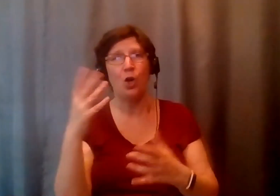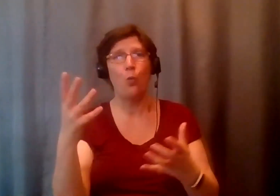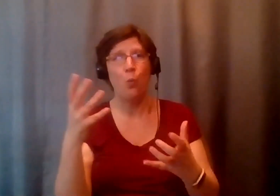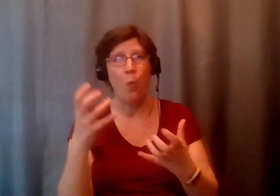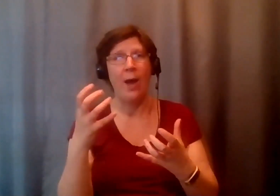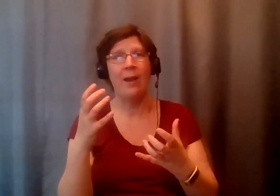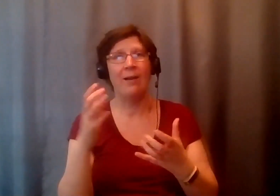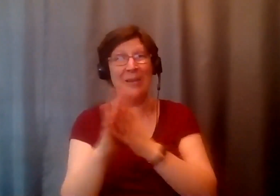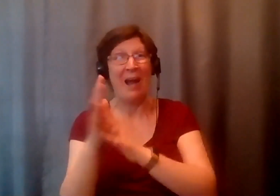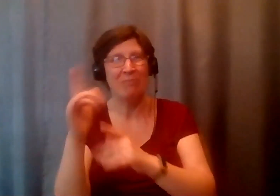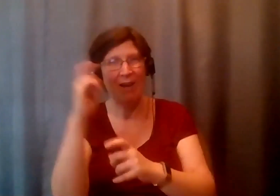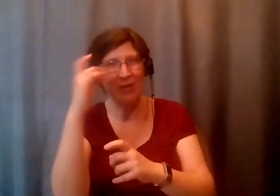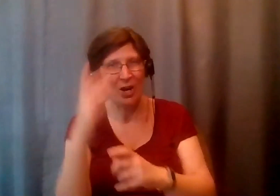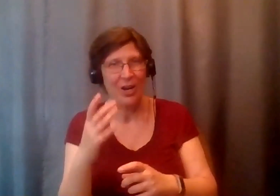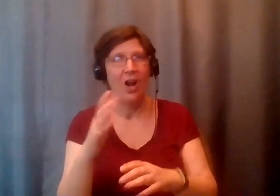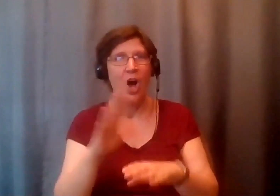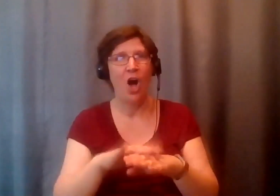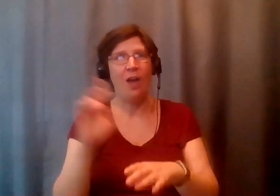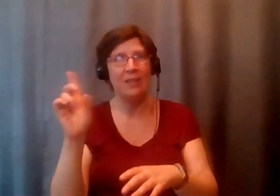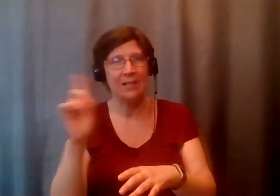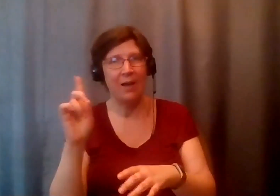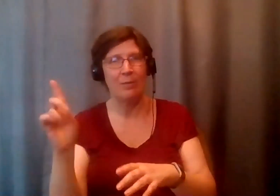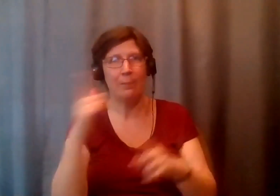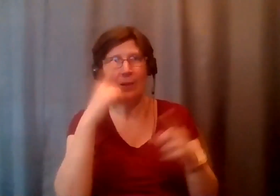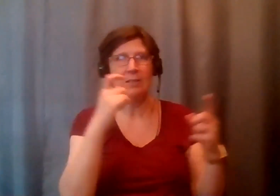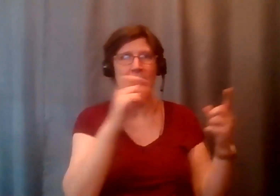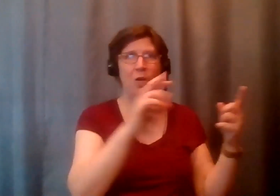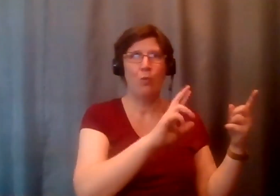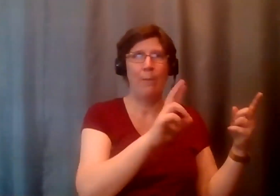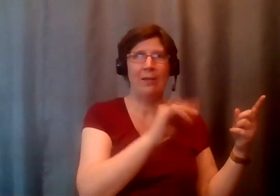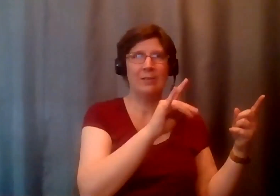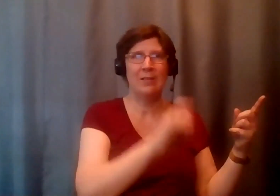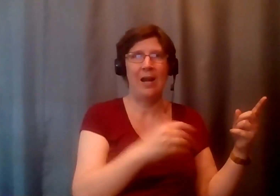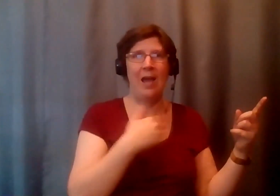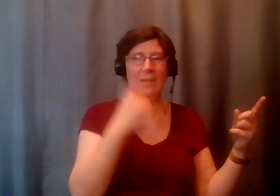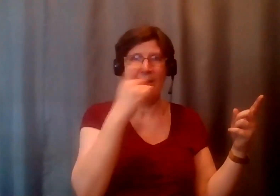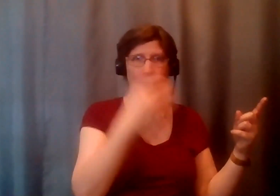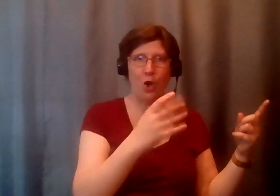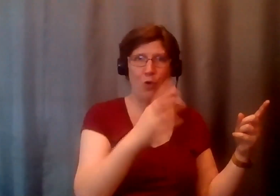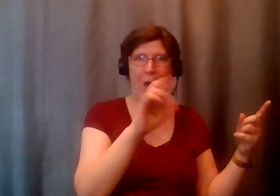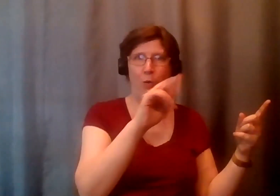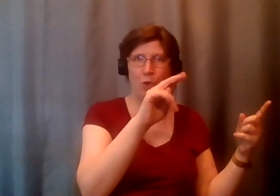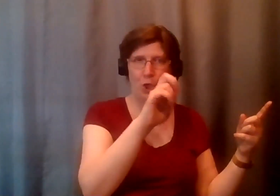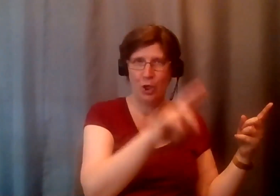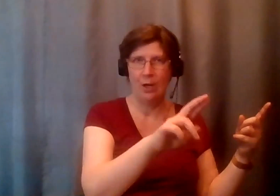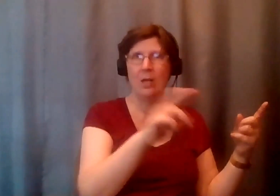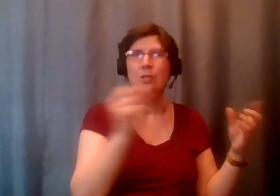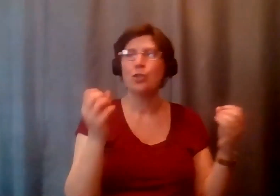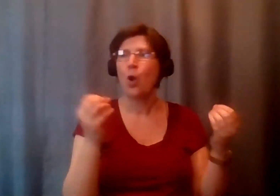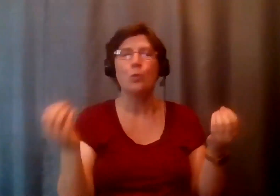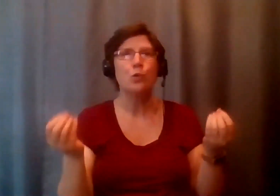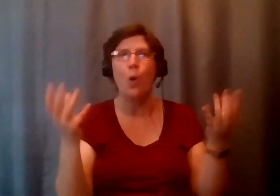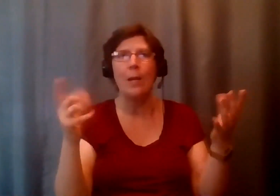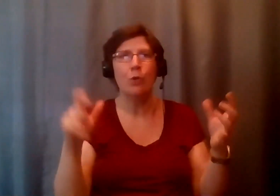they, at least on, I guess, the Democratic side, because the Republican side had Governor Rauner at the time, and there's so many so that you had to have